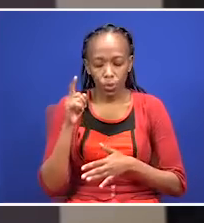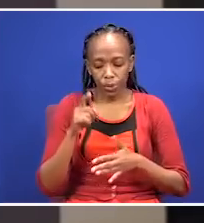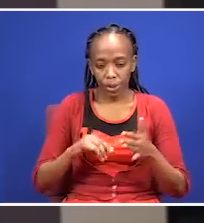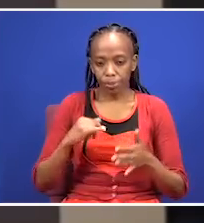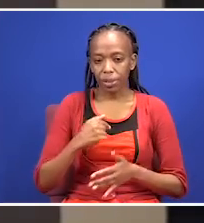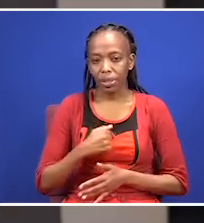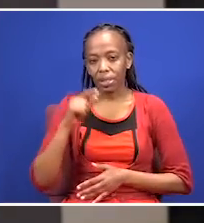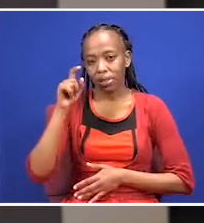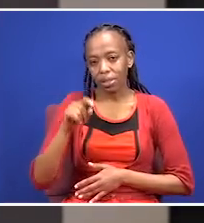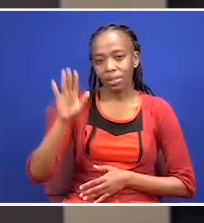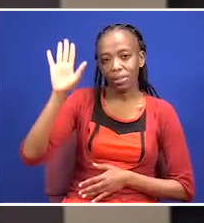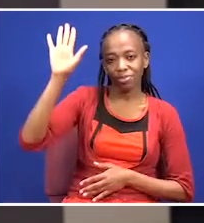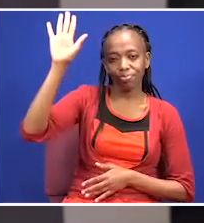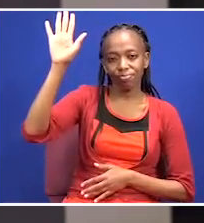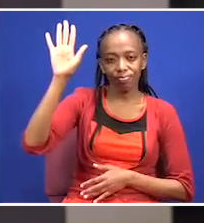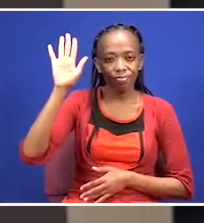i